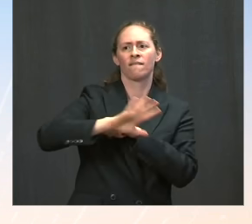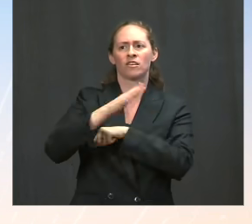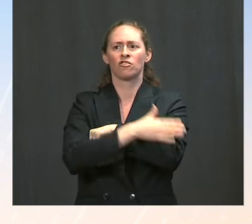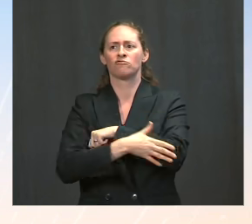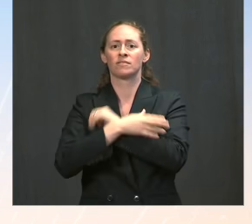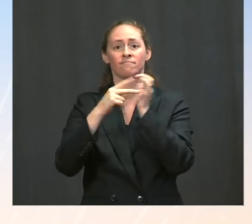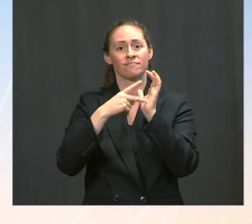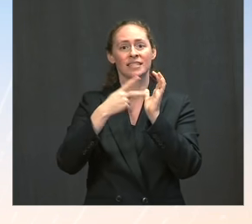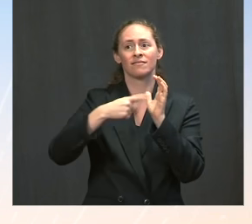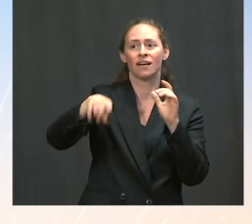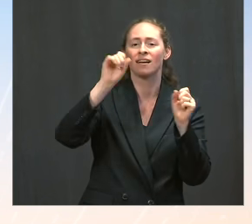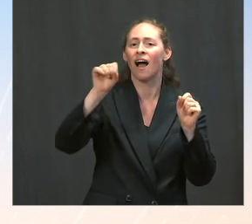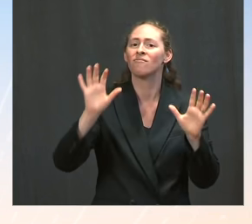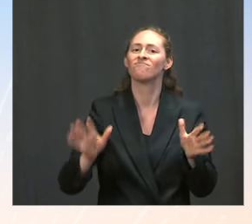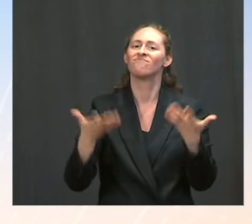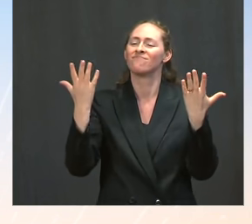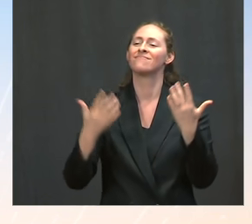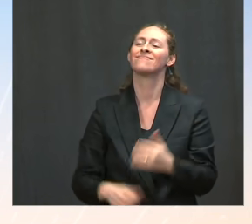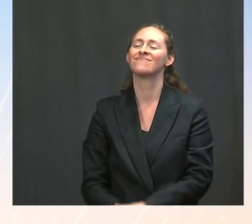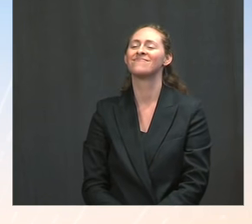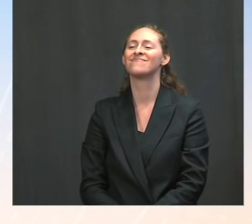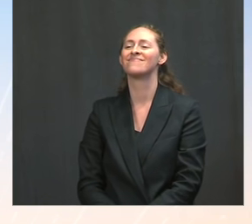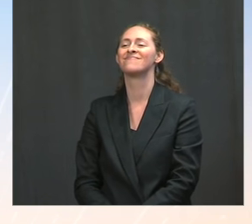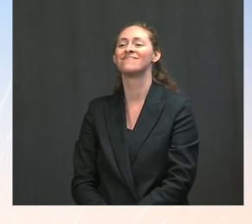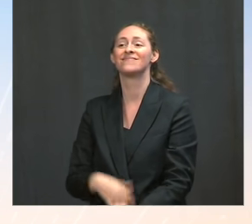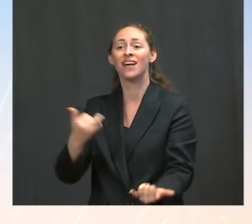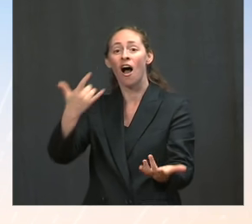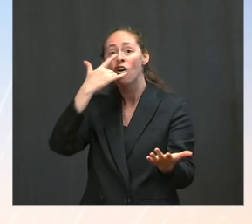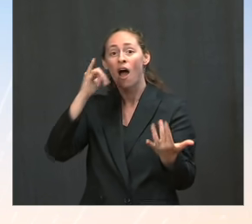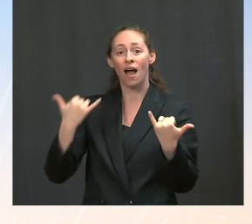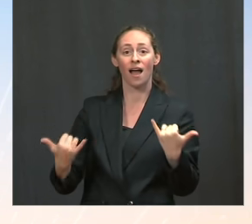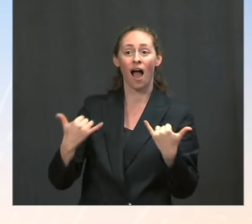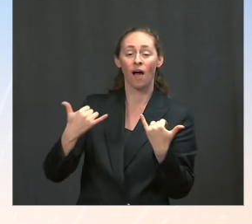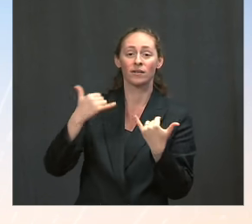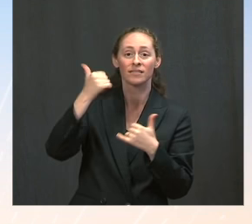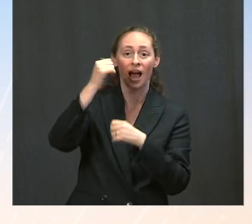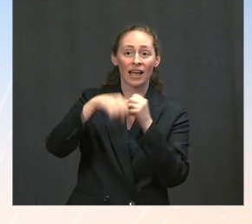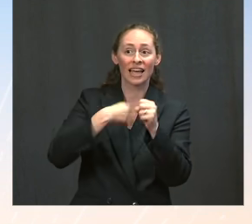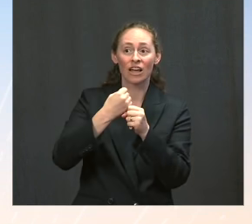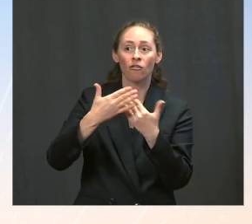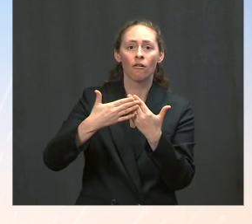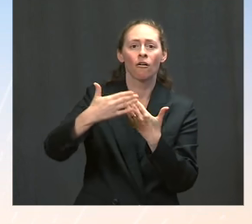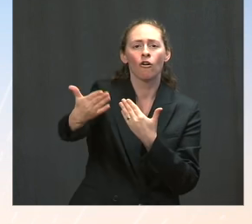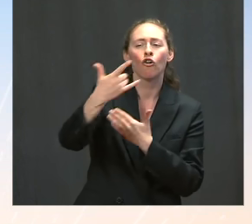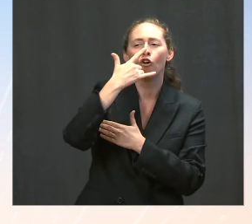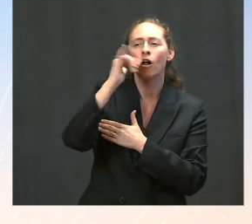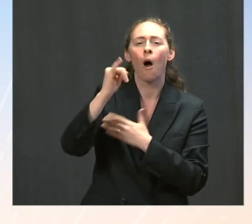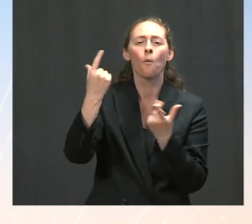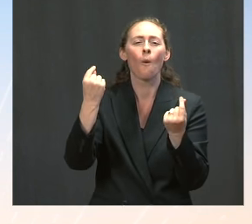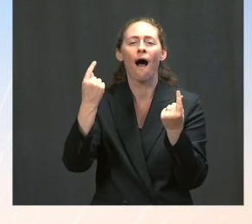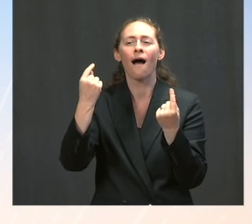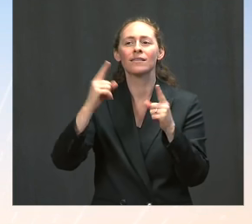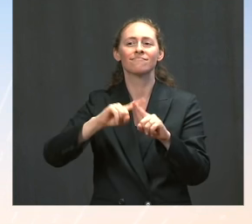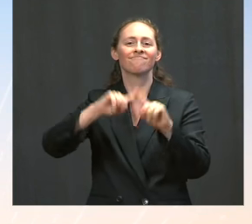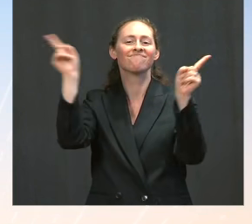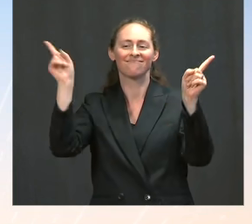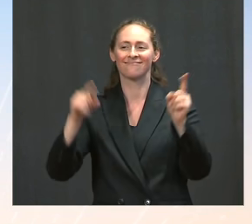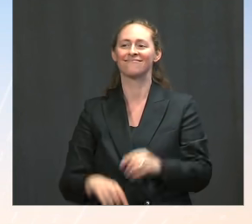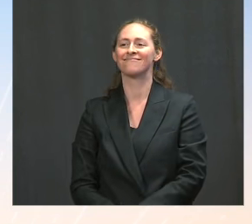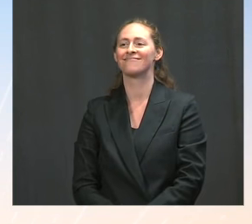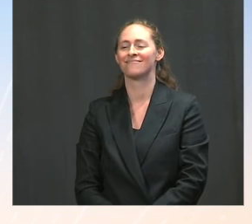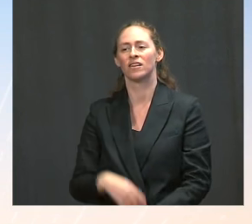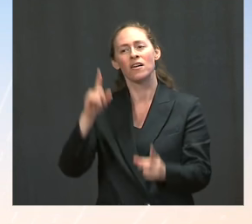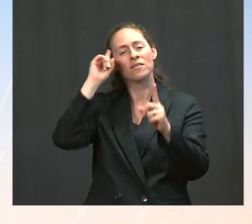create 300,000 jobs. 10 years from now, we will have communities that are a beehive of economic activity